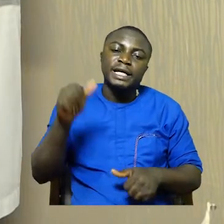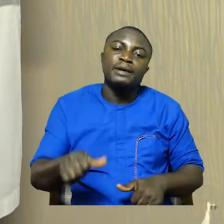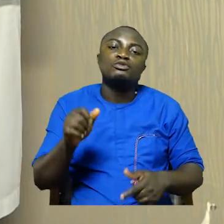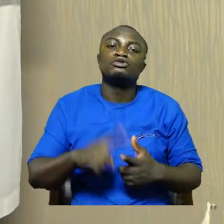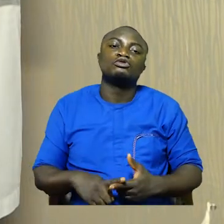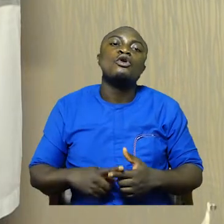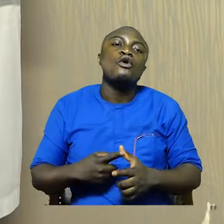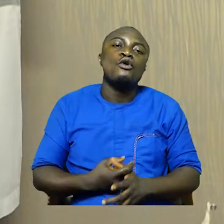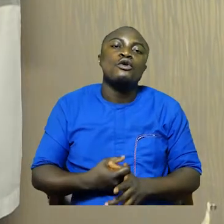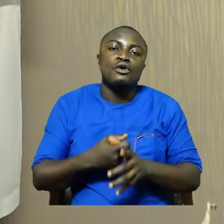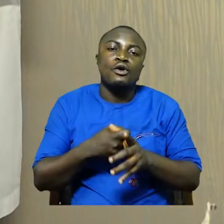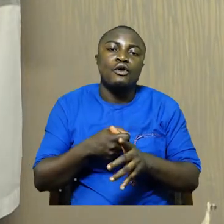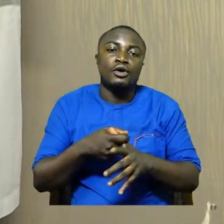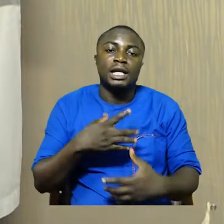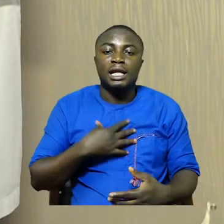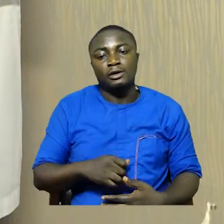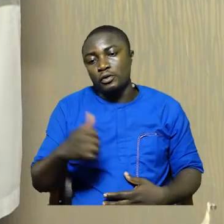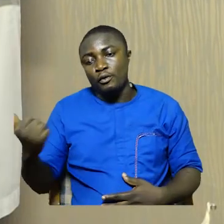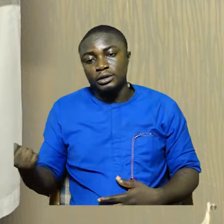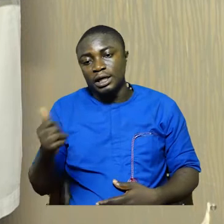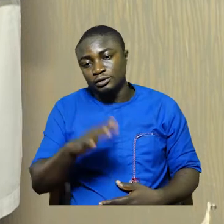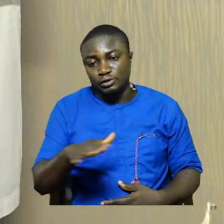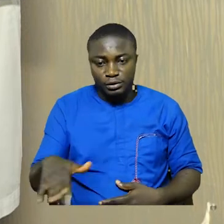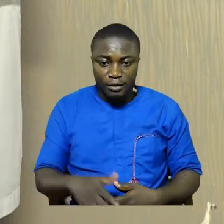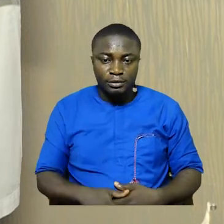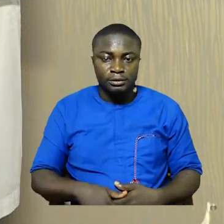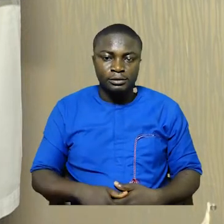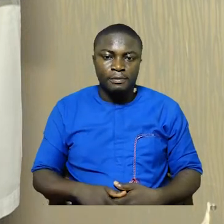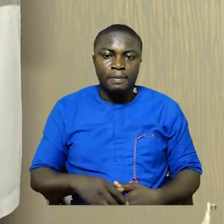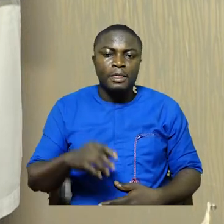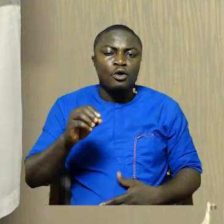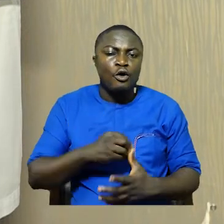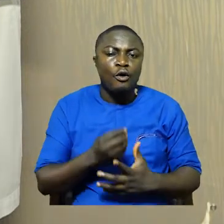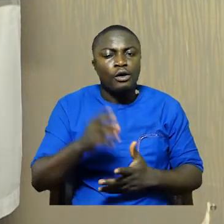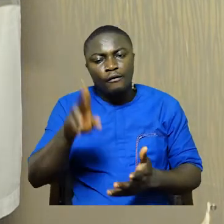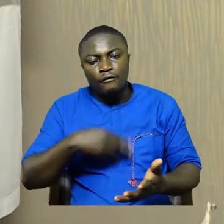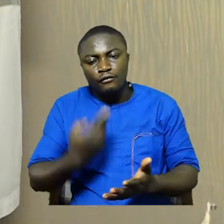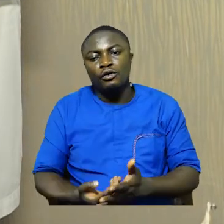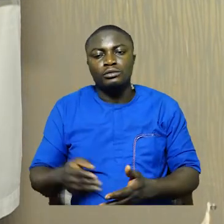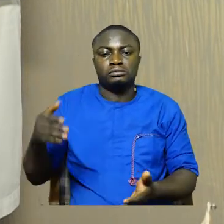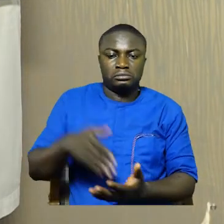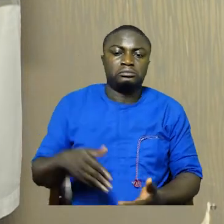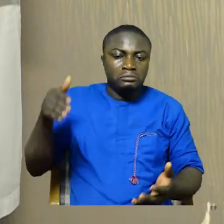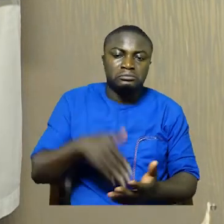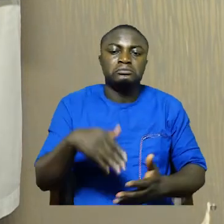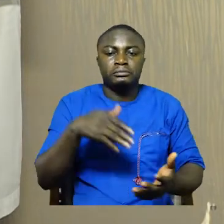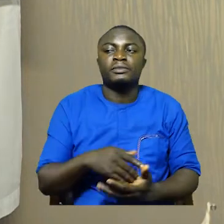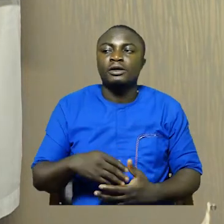child is not able to run like the other children, probably falling